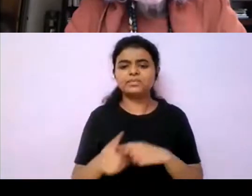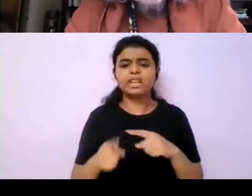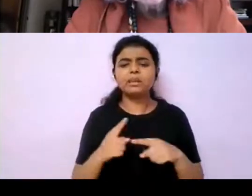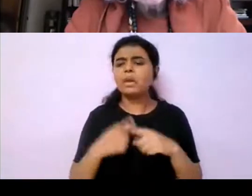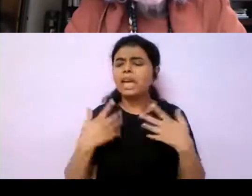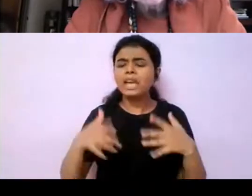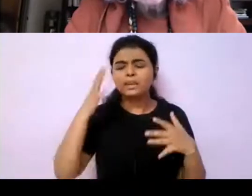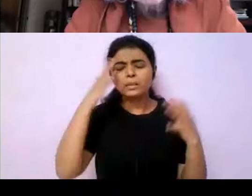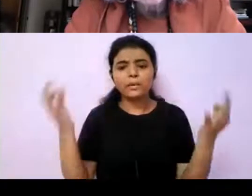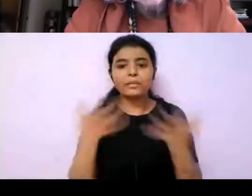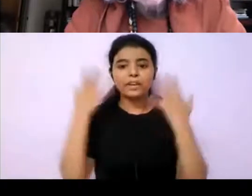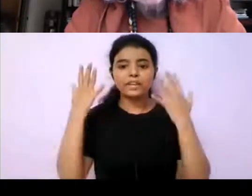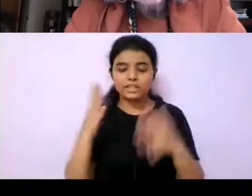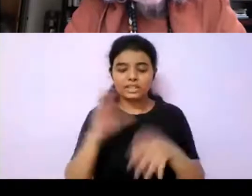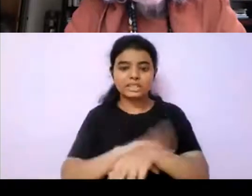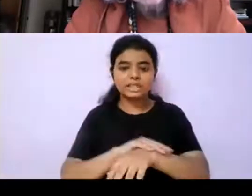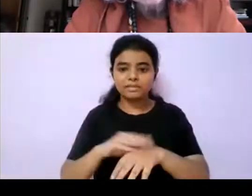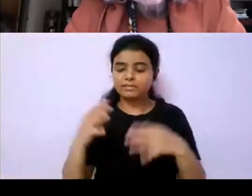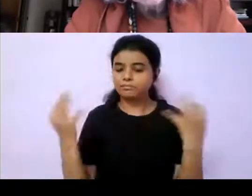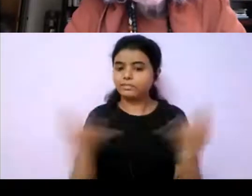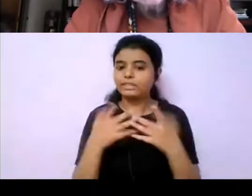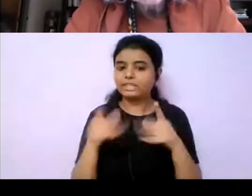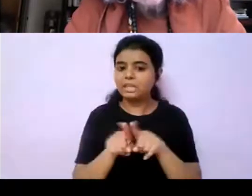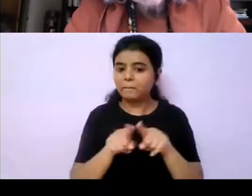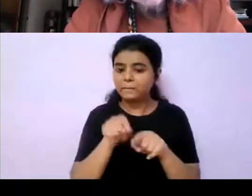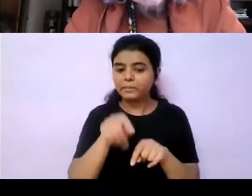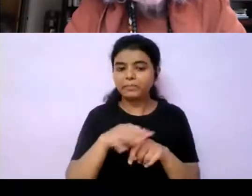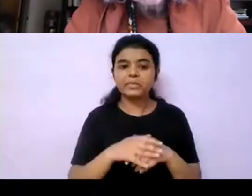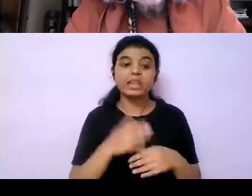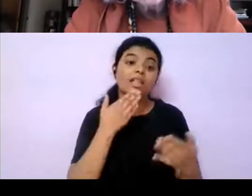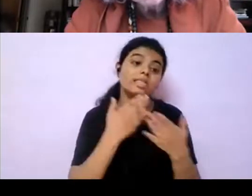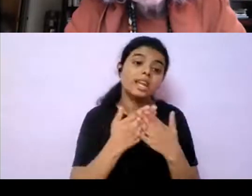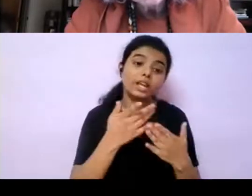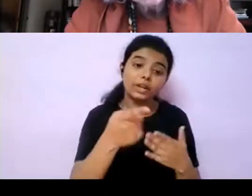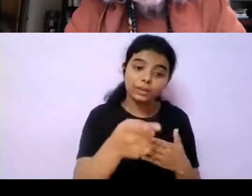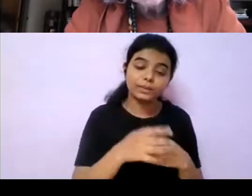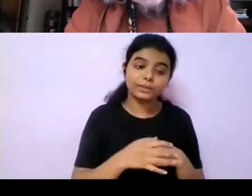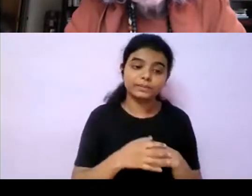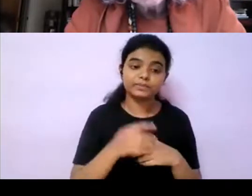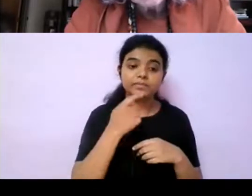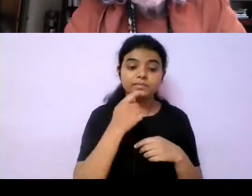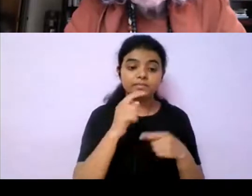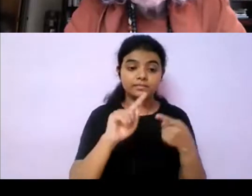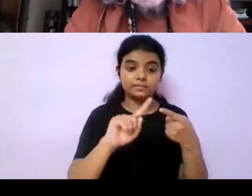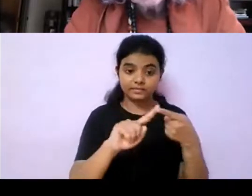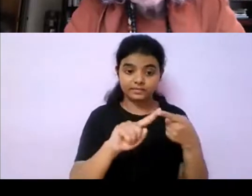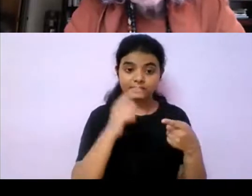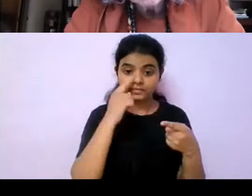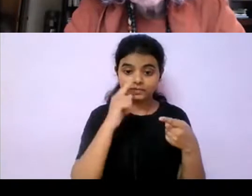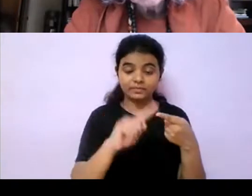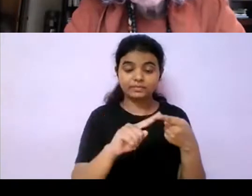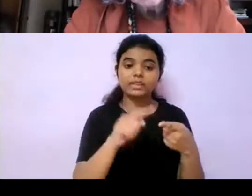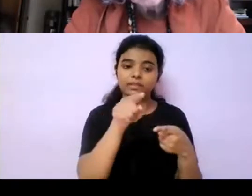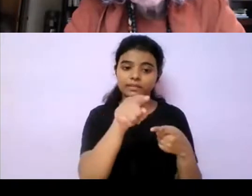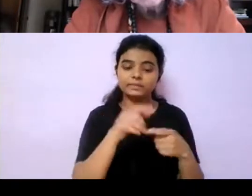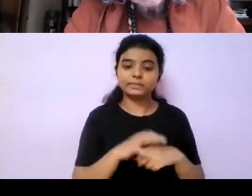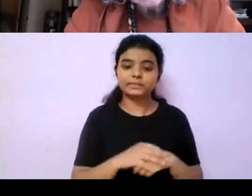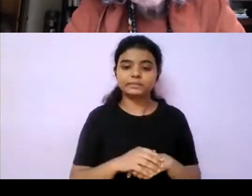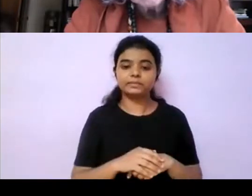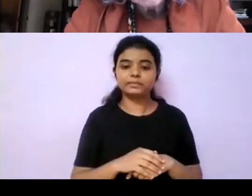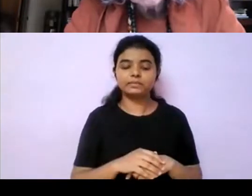therapeutic. Thank you, Professor Kittay, for outlining